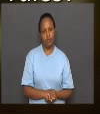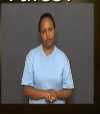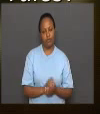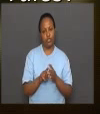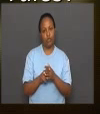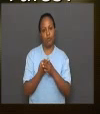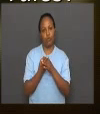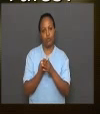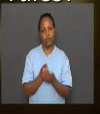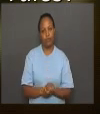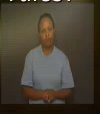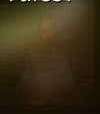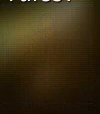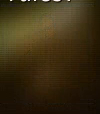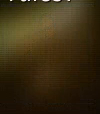Begin.